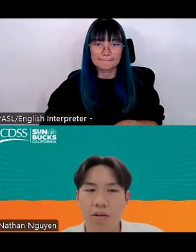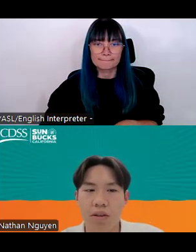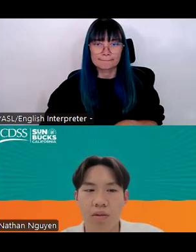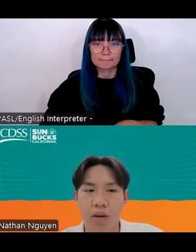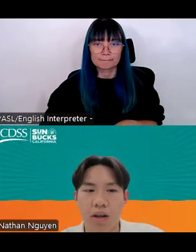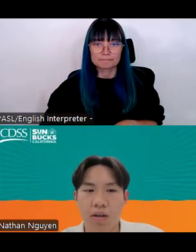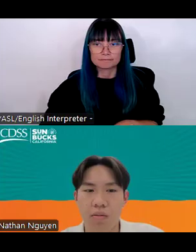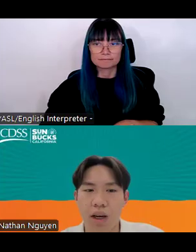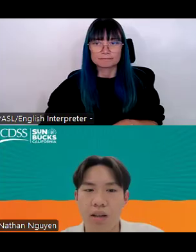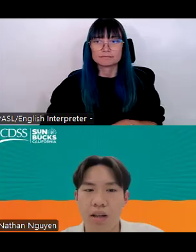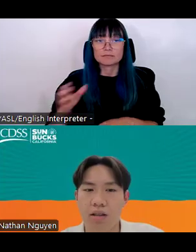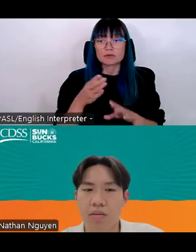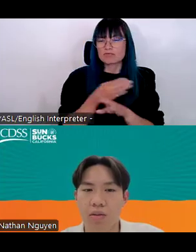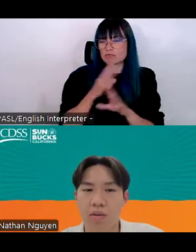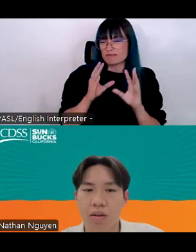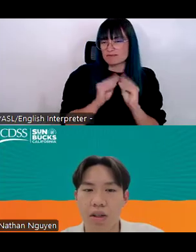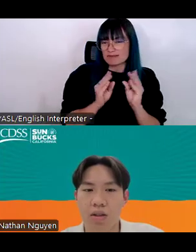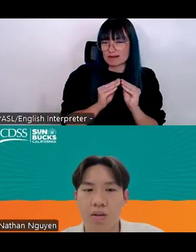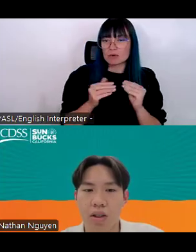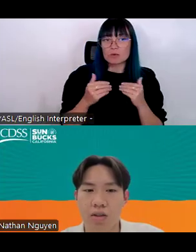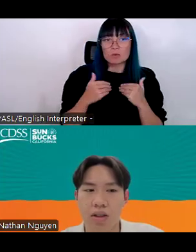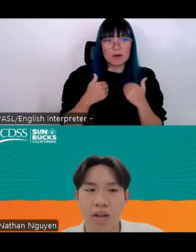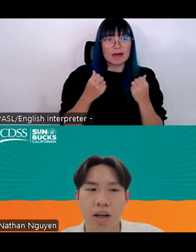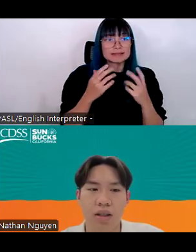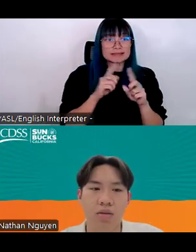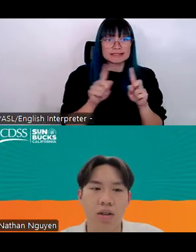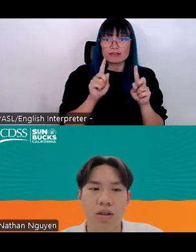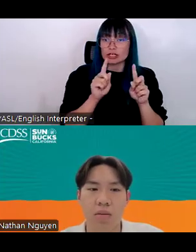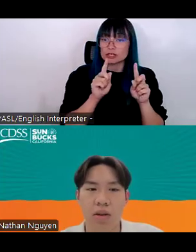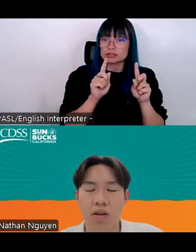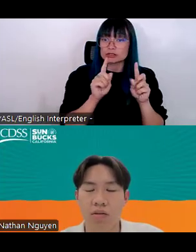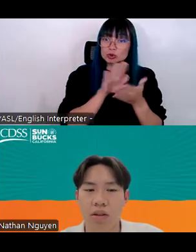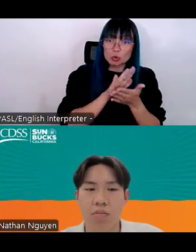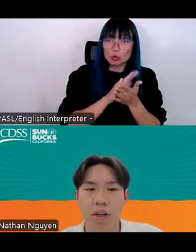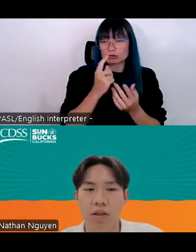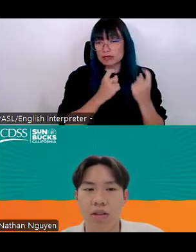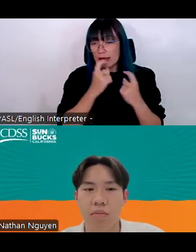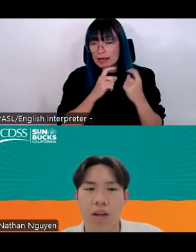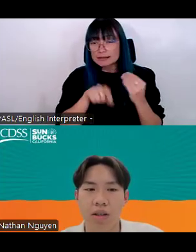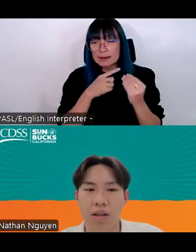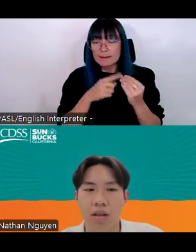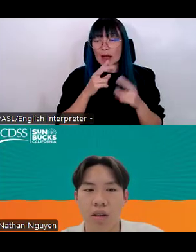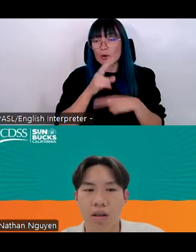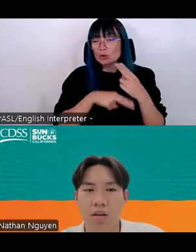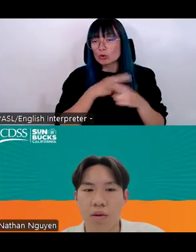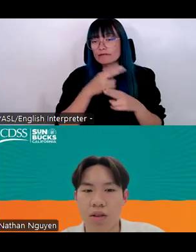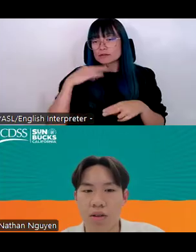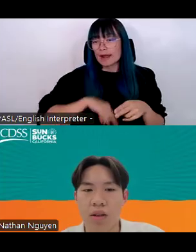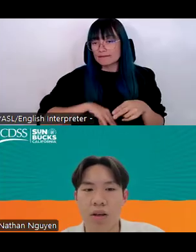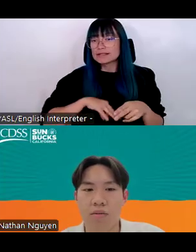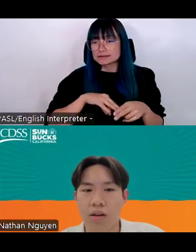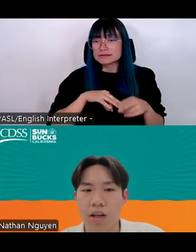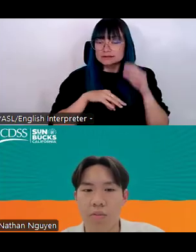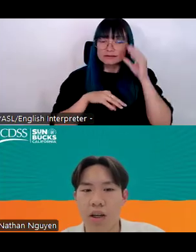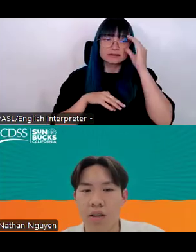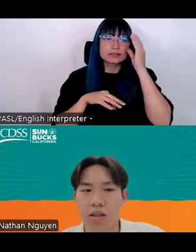During our previous webinar, we had attendees from schools and school districts asking questions about the Universal Benefits application, processing